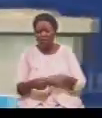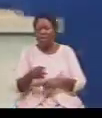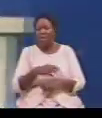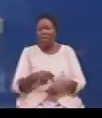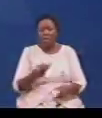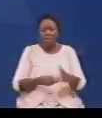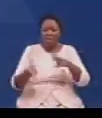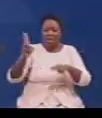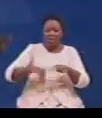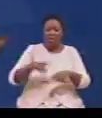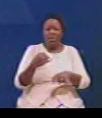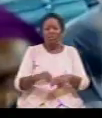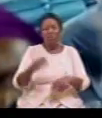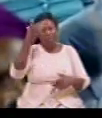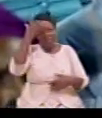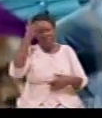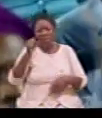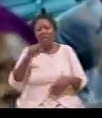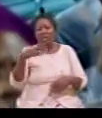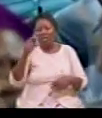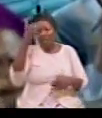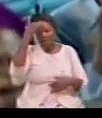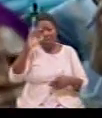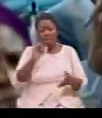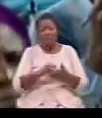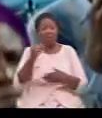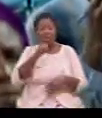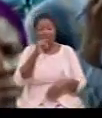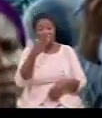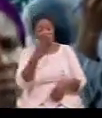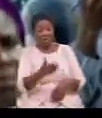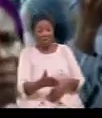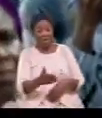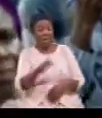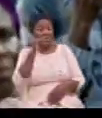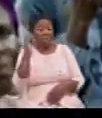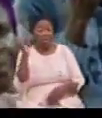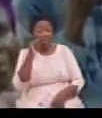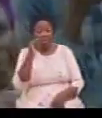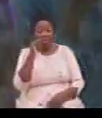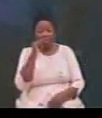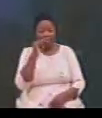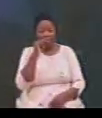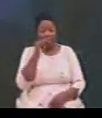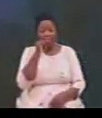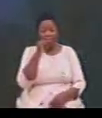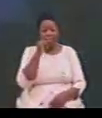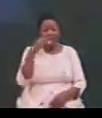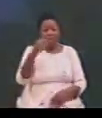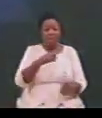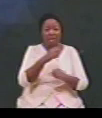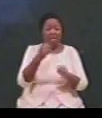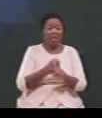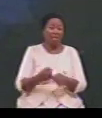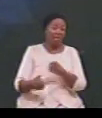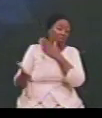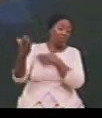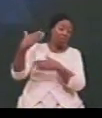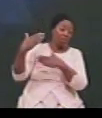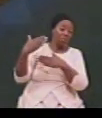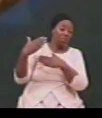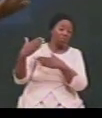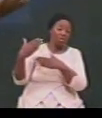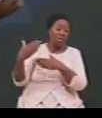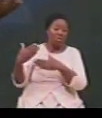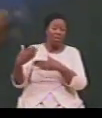of sicknesses. The sicknesses that were not there yesterday, 10 years ago, a decade ago,